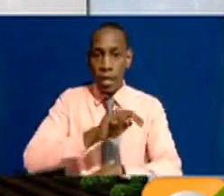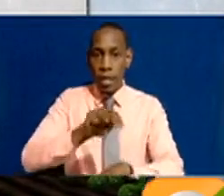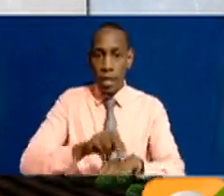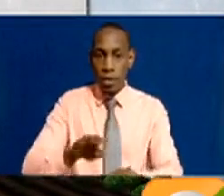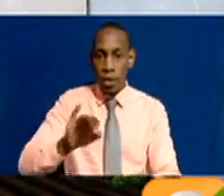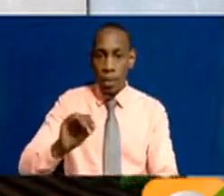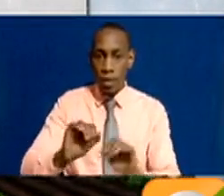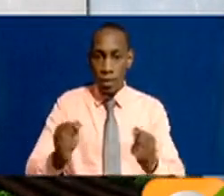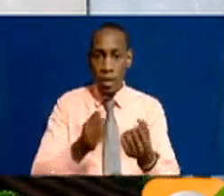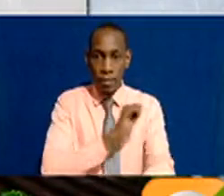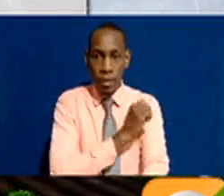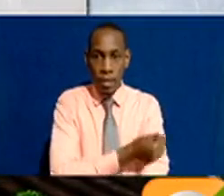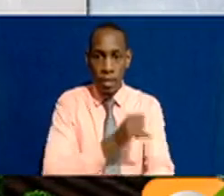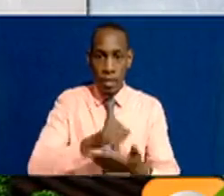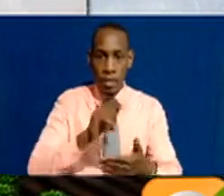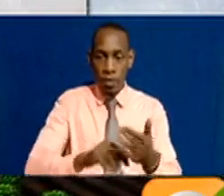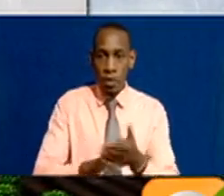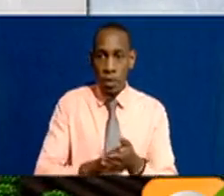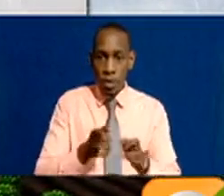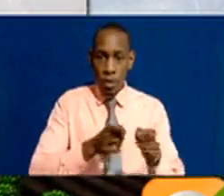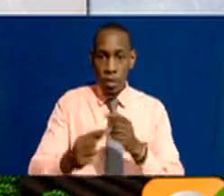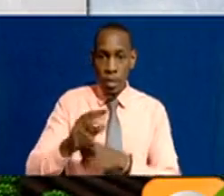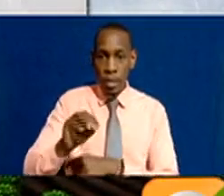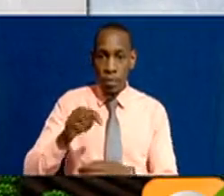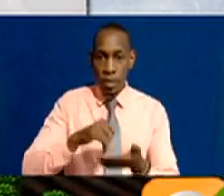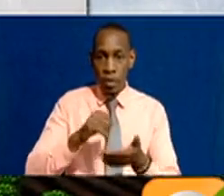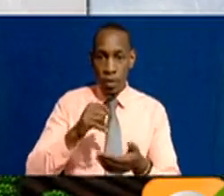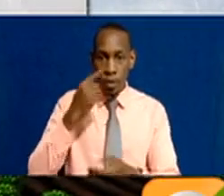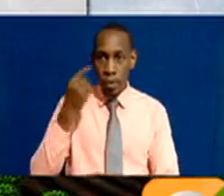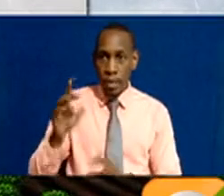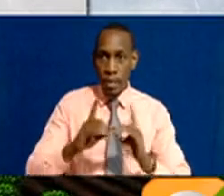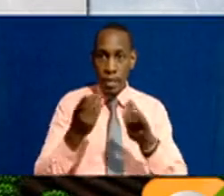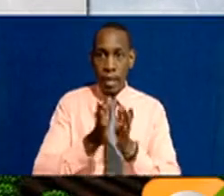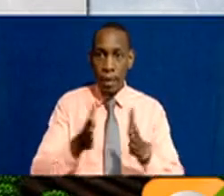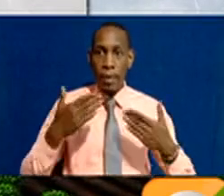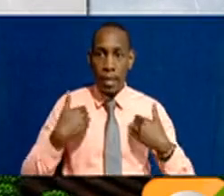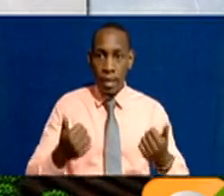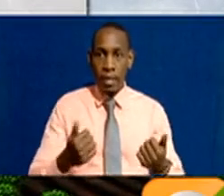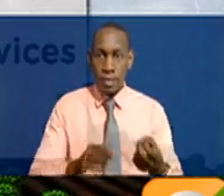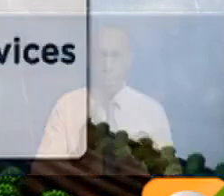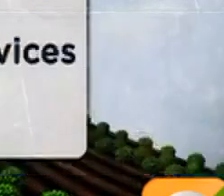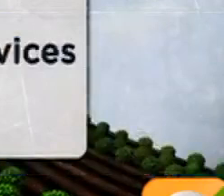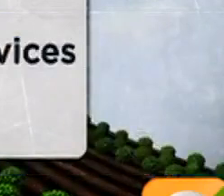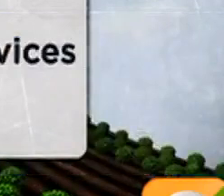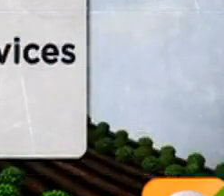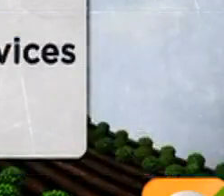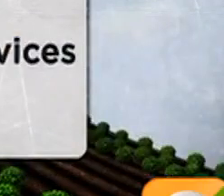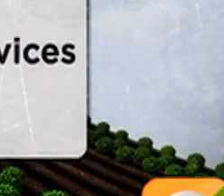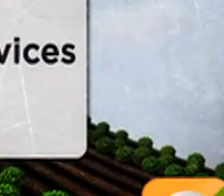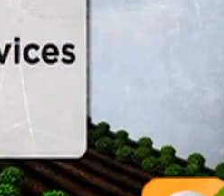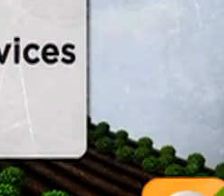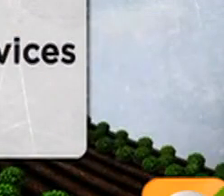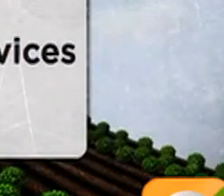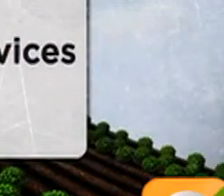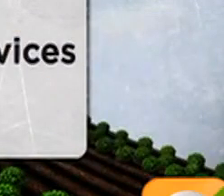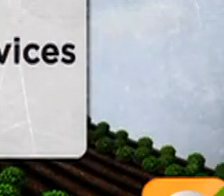Biosafety Authority in regulating GMOs include the Department of Public Health, Department of Vet Services,